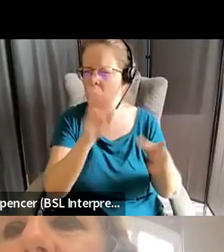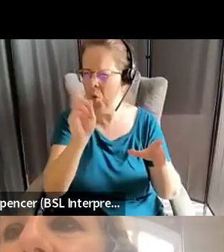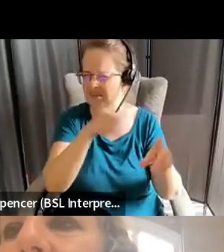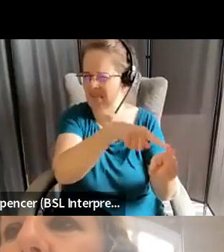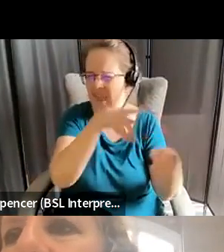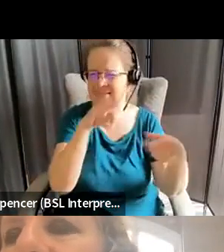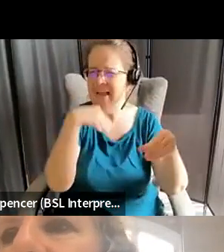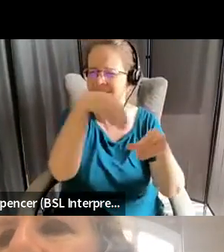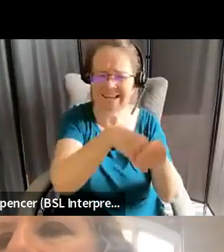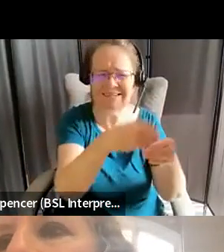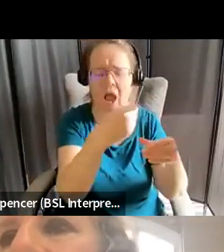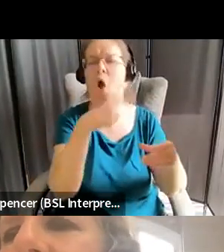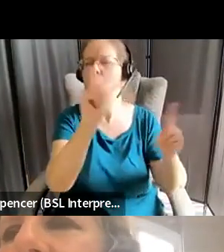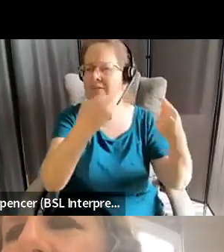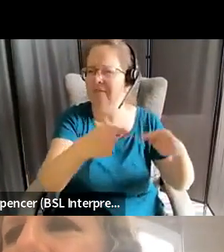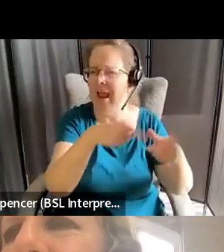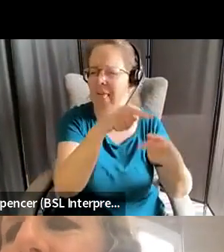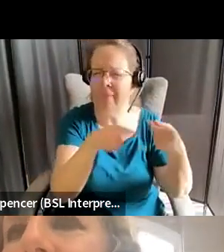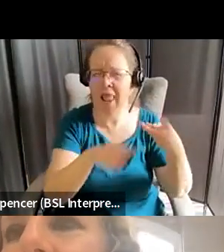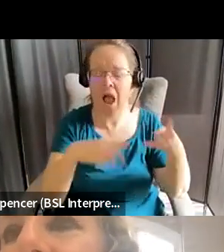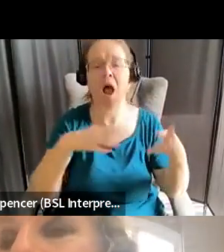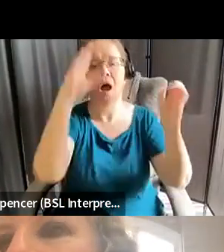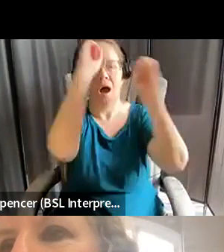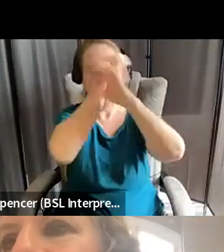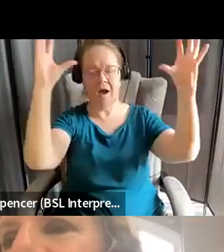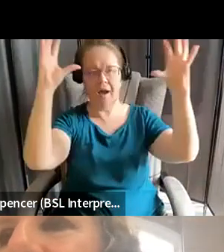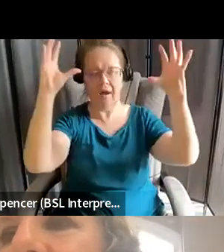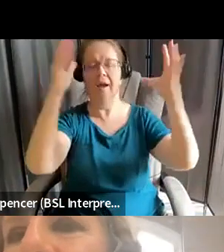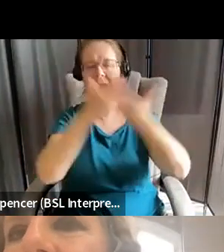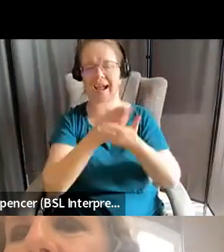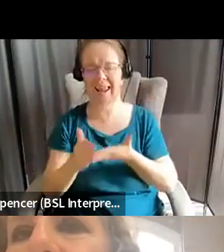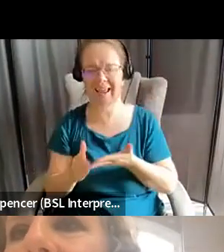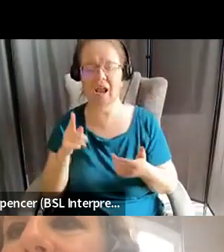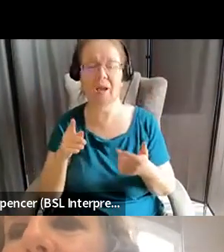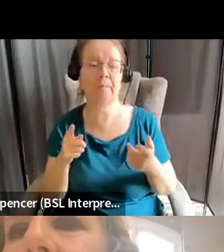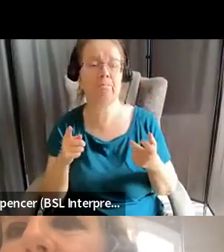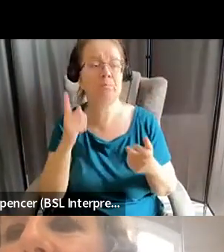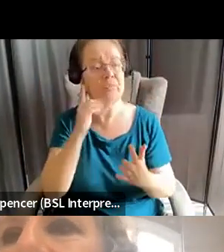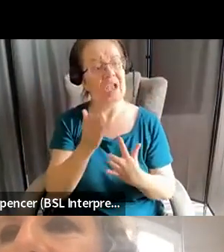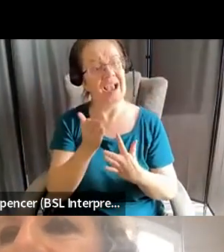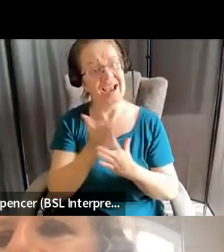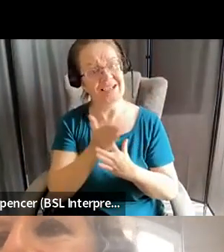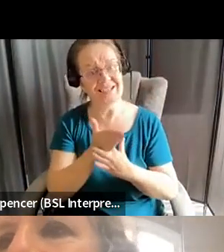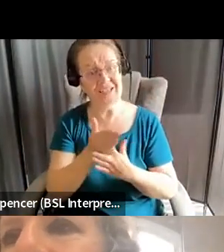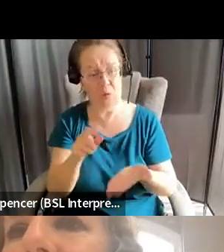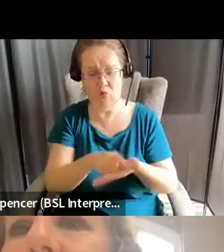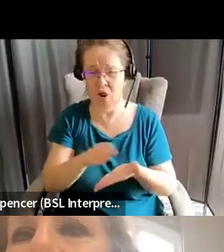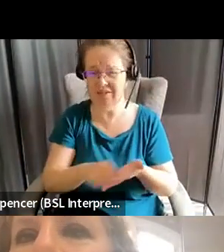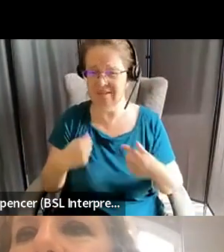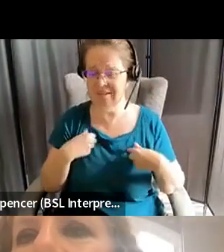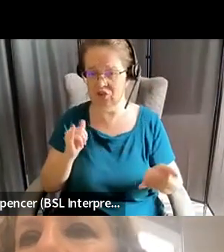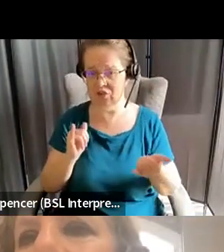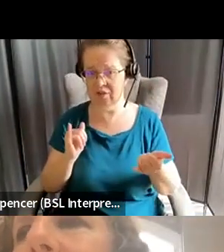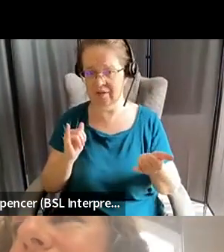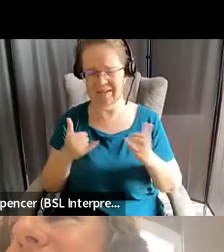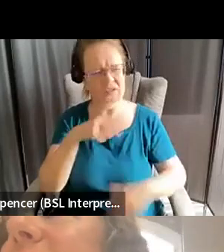into and what's available. And also, and a lot of this is to do with the accessibility of writing. Like sometimes I'm reading things